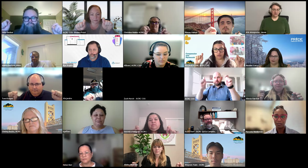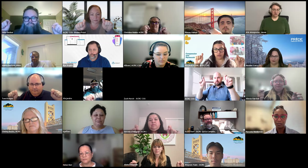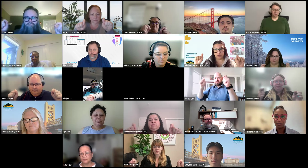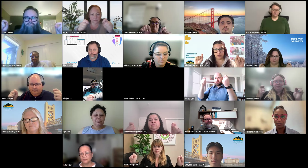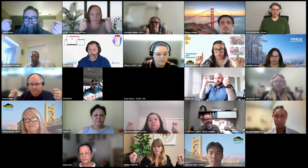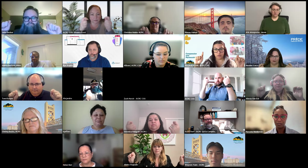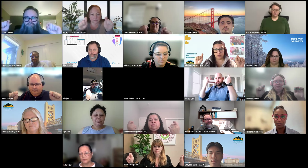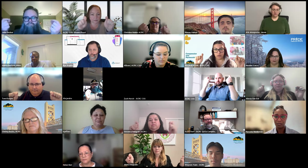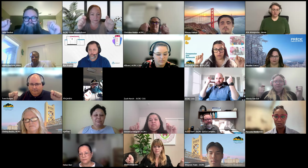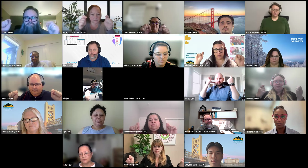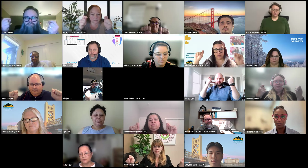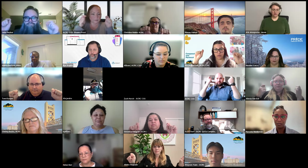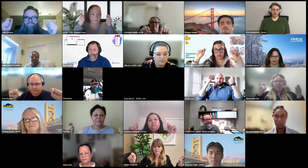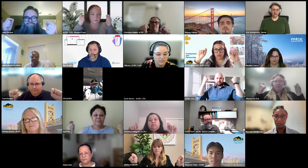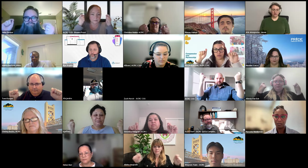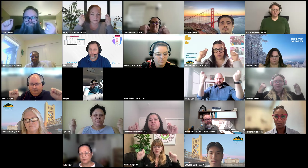This is the hand shape.